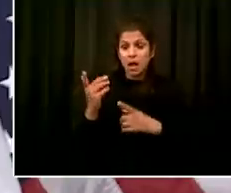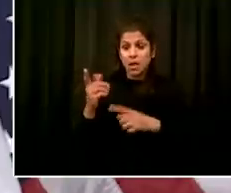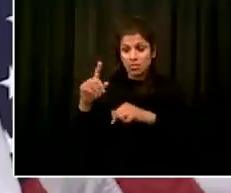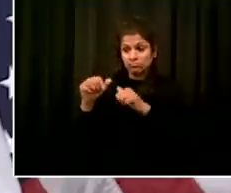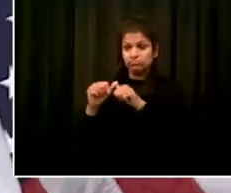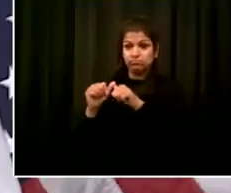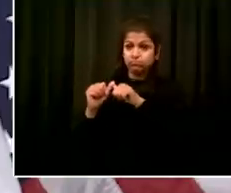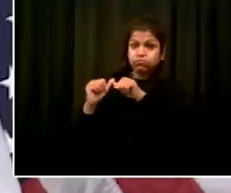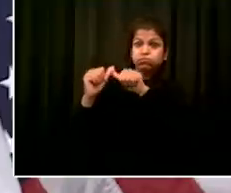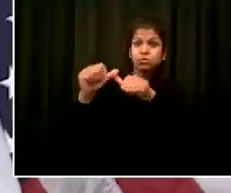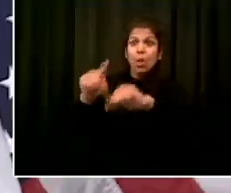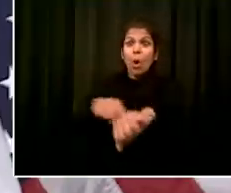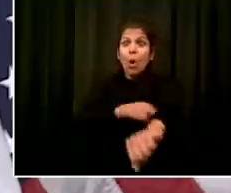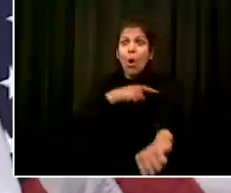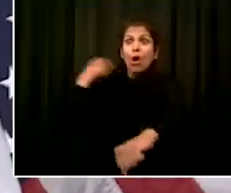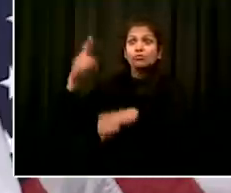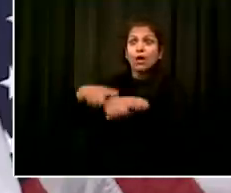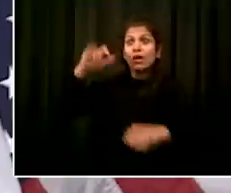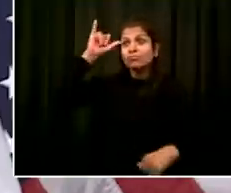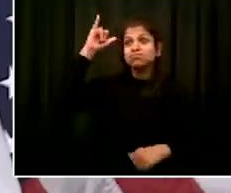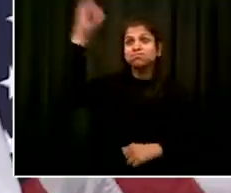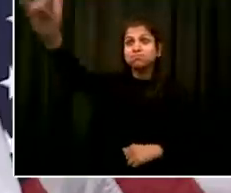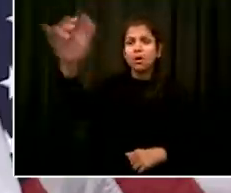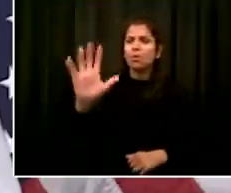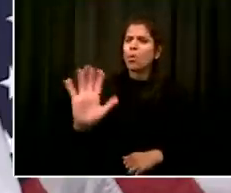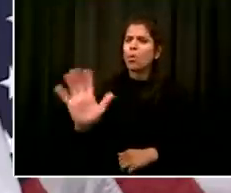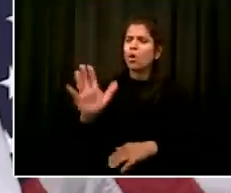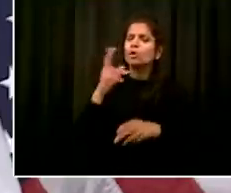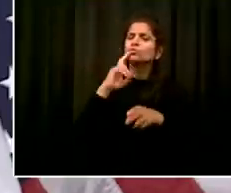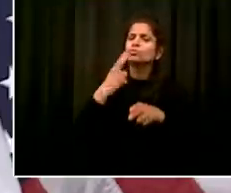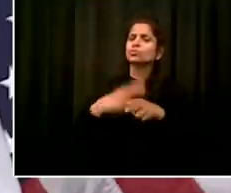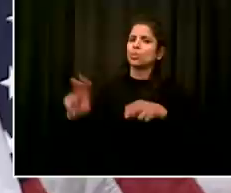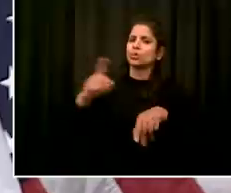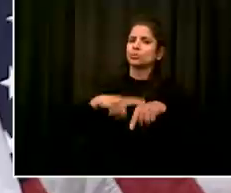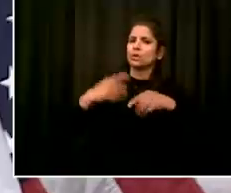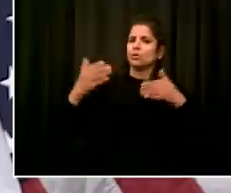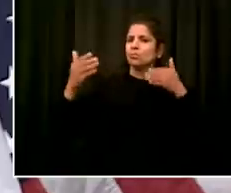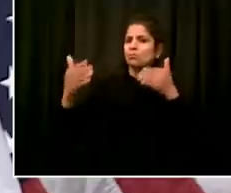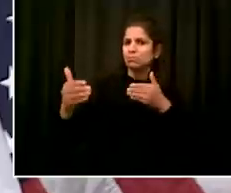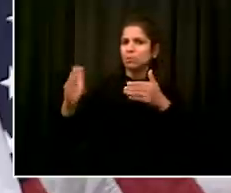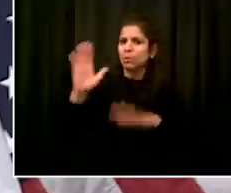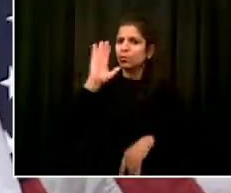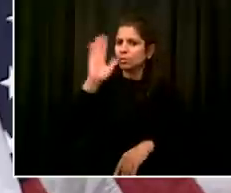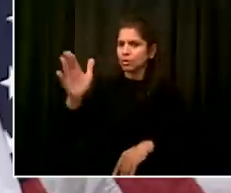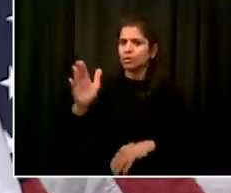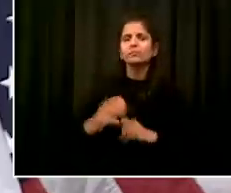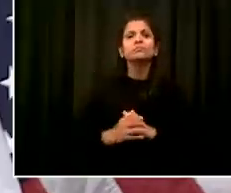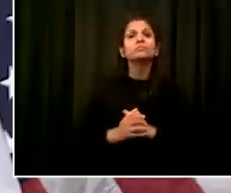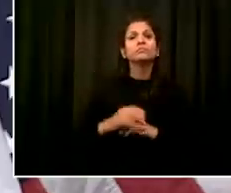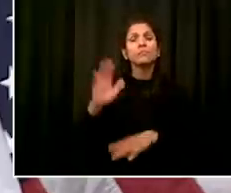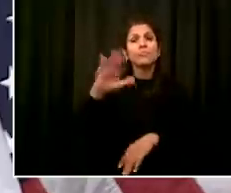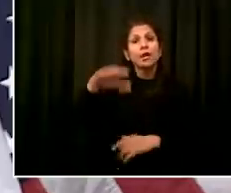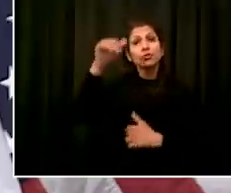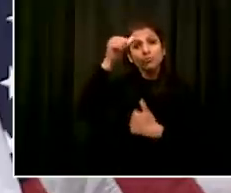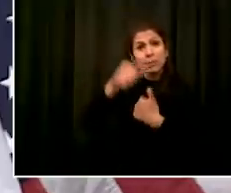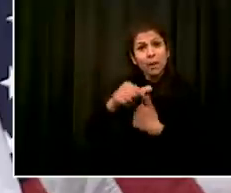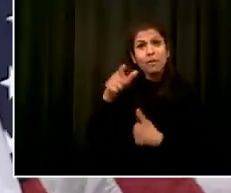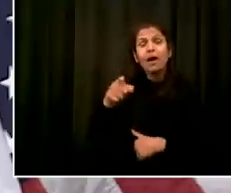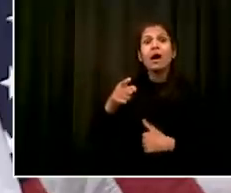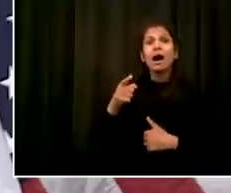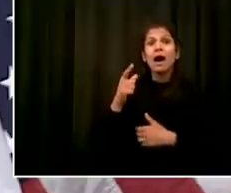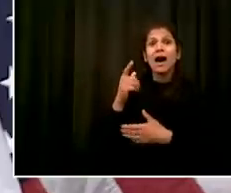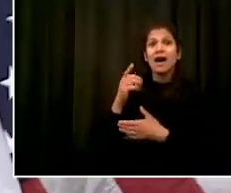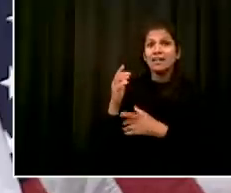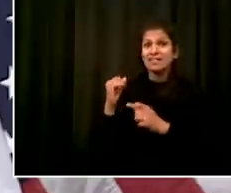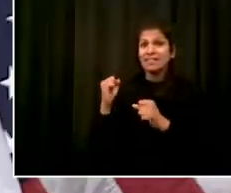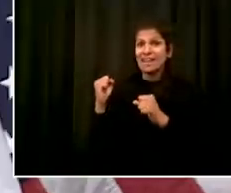terms of fighting global warming. That can't be our future. But in the short term, do I believe people will use their cars more or for-hire vehicles